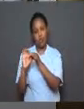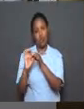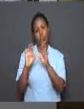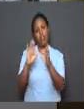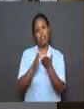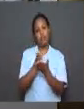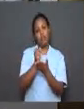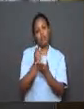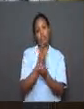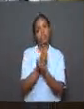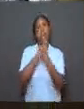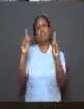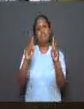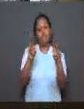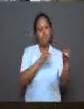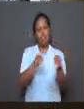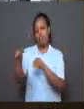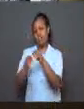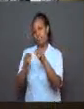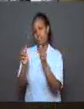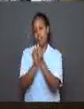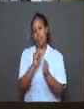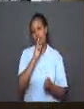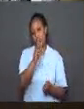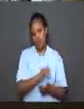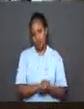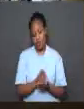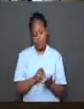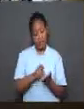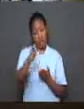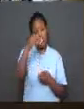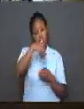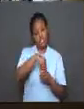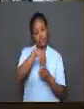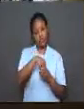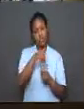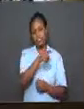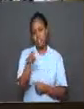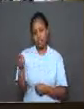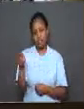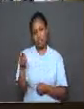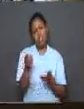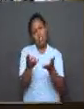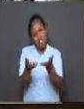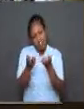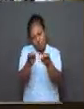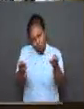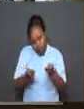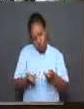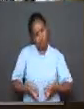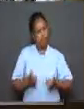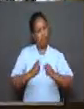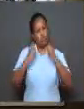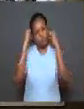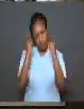your right to free movement. In a democracy, you can live wherever you